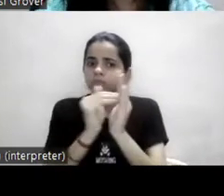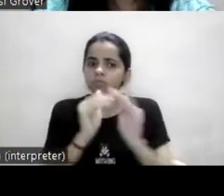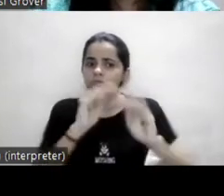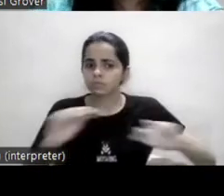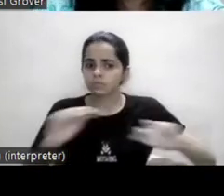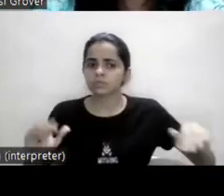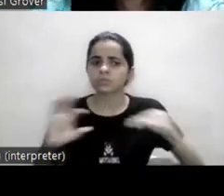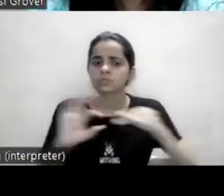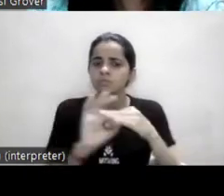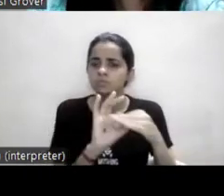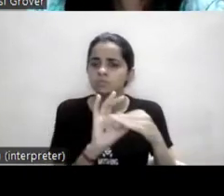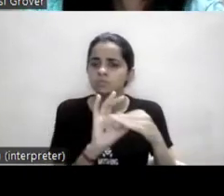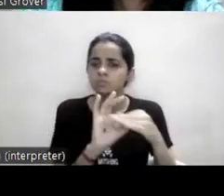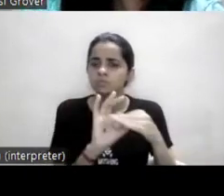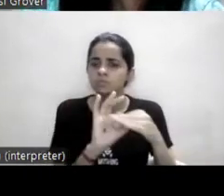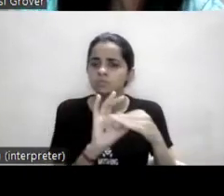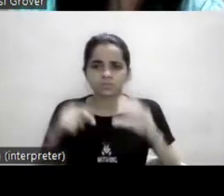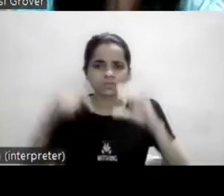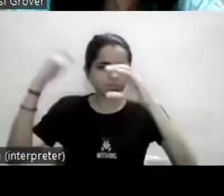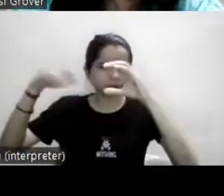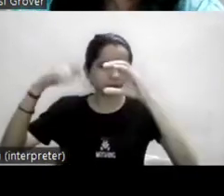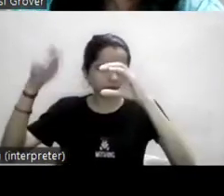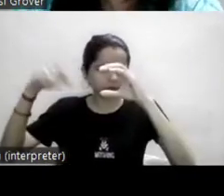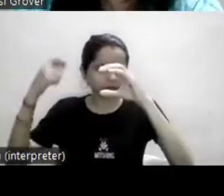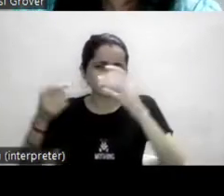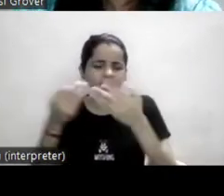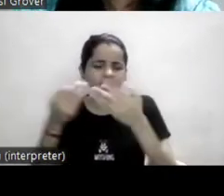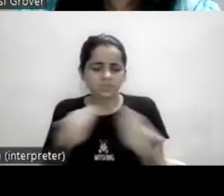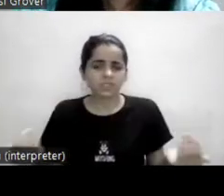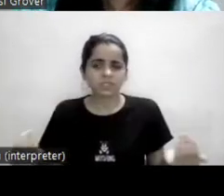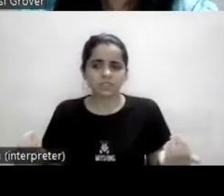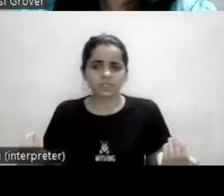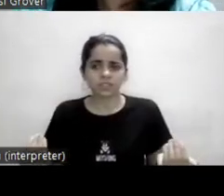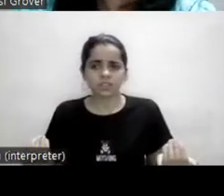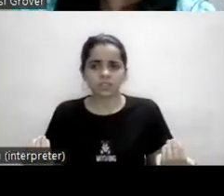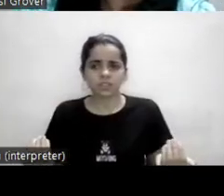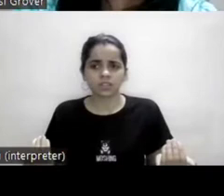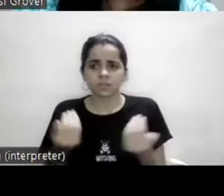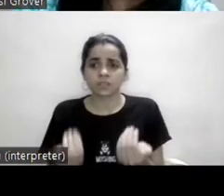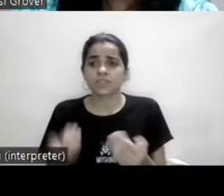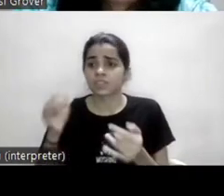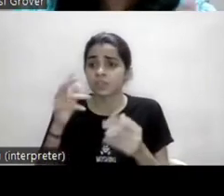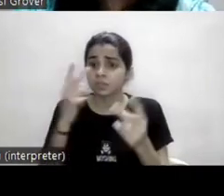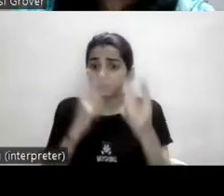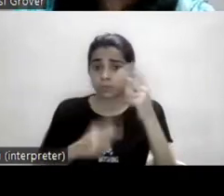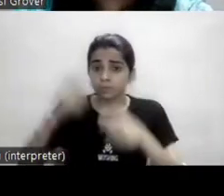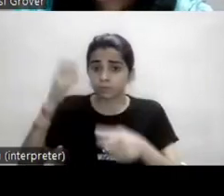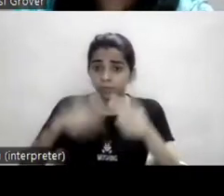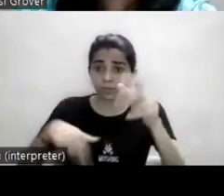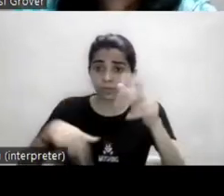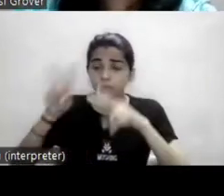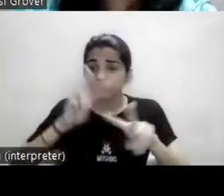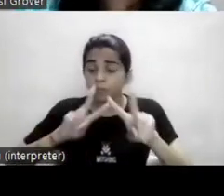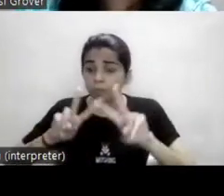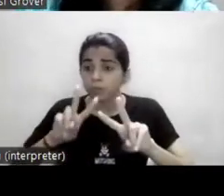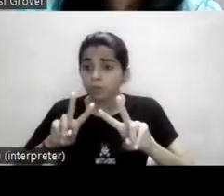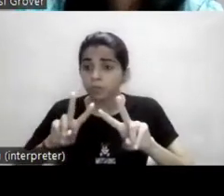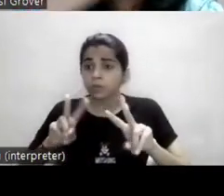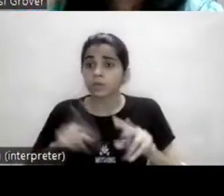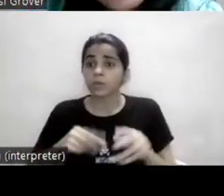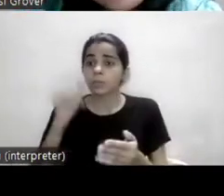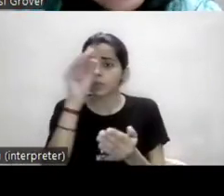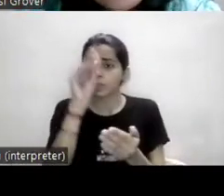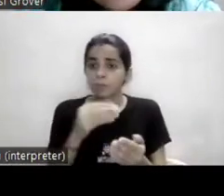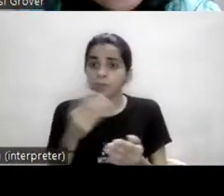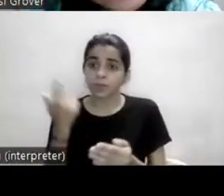see that in the movies just now. Then at times, you know, it is also seen as a state of divinity. As I was just mentioning before,